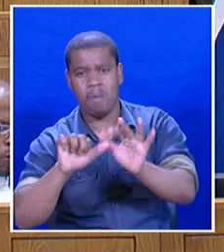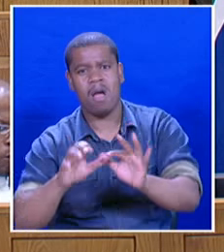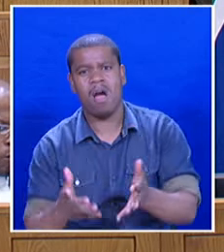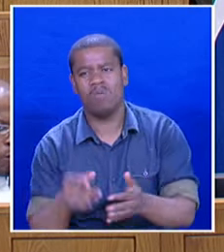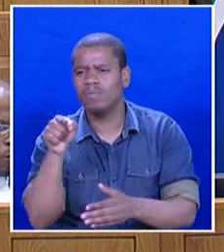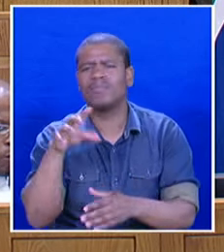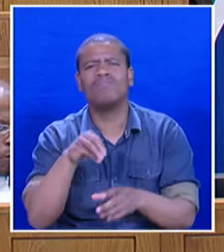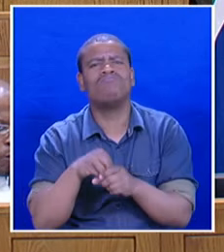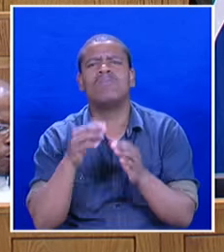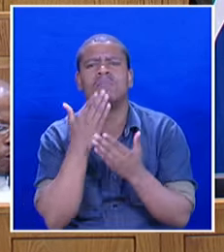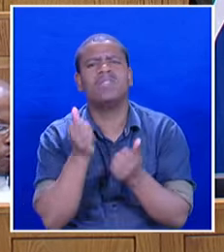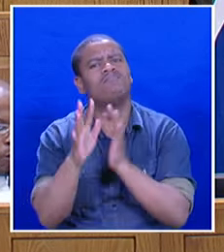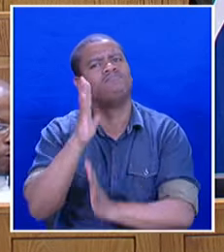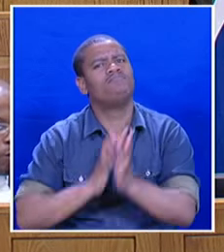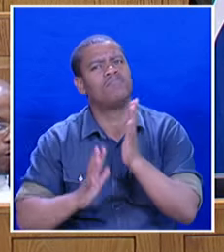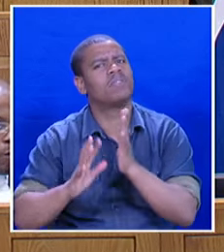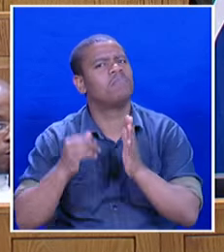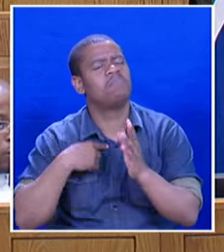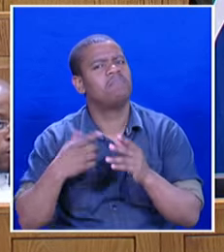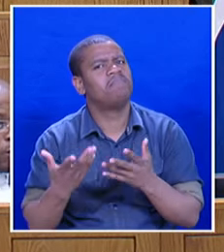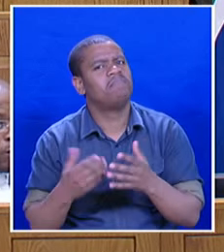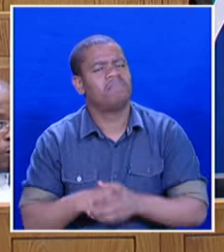I missed the last part, SAPDA. What is that?